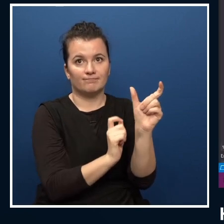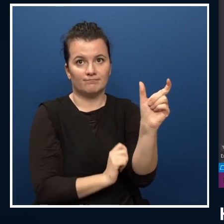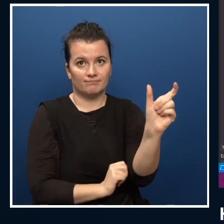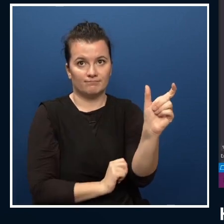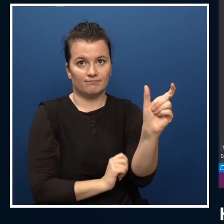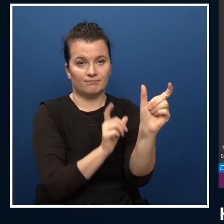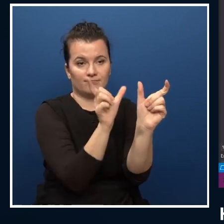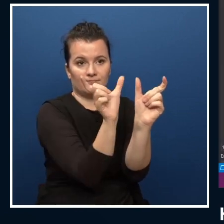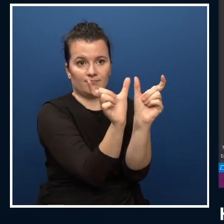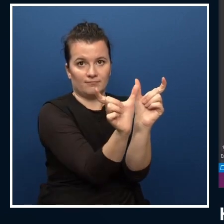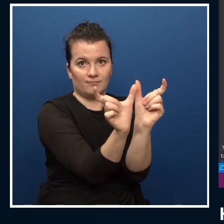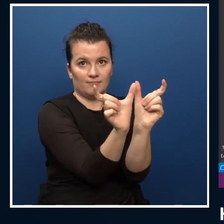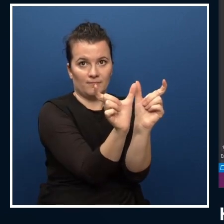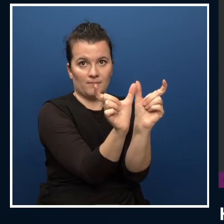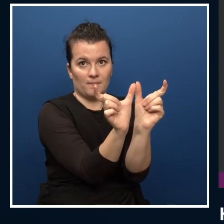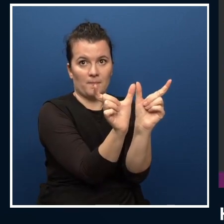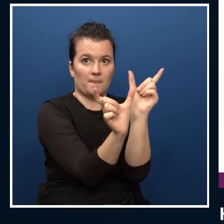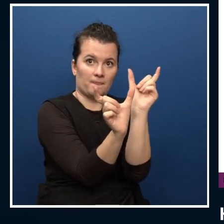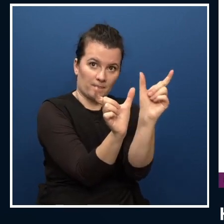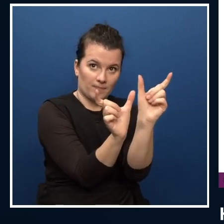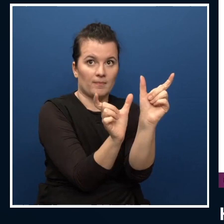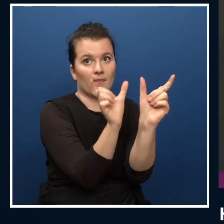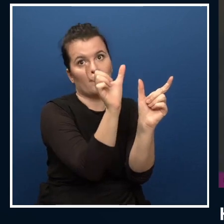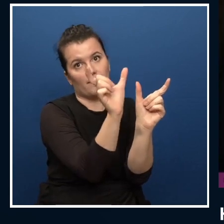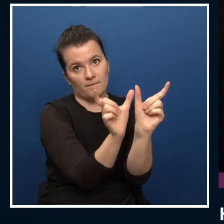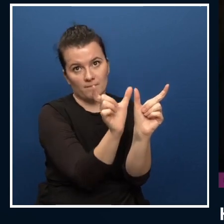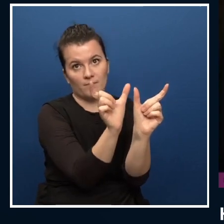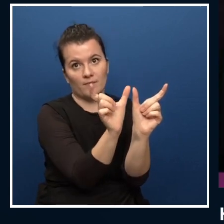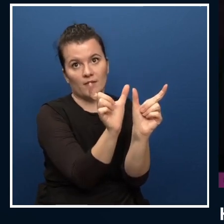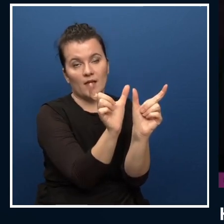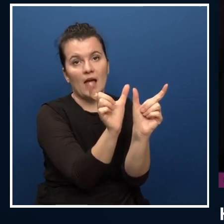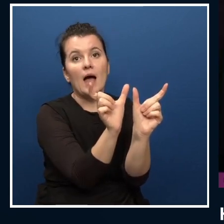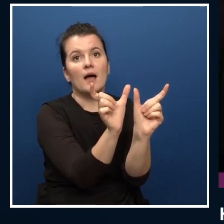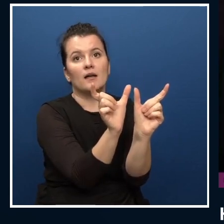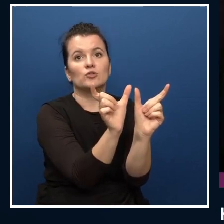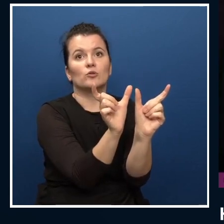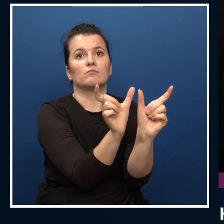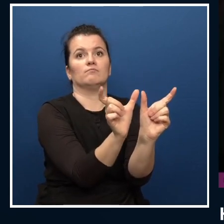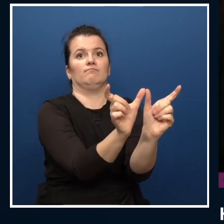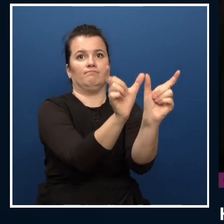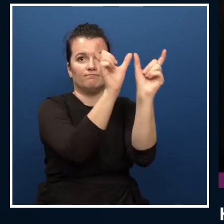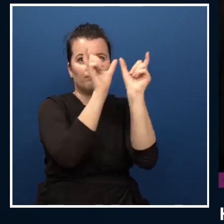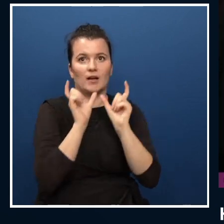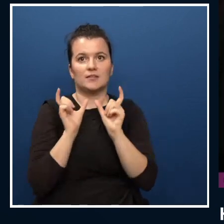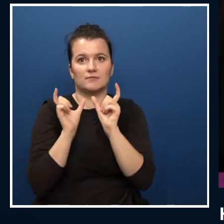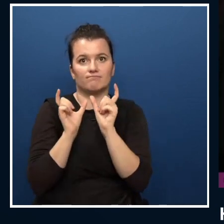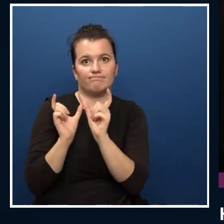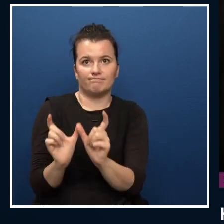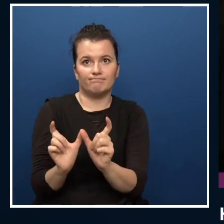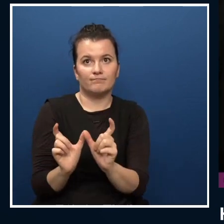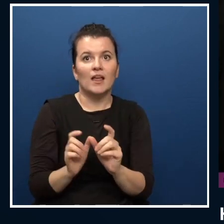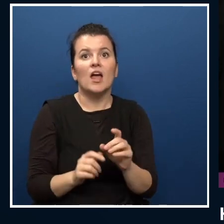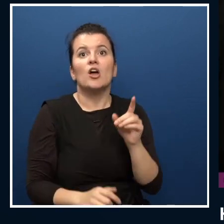the headers that Azure Front Door applies, and there's a thing that's called X forwarded for.